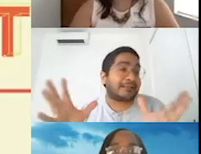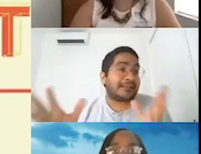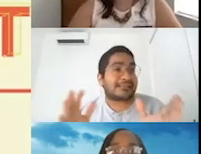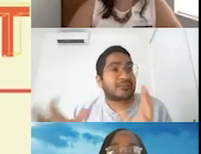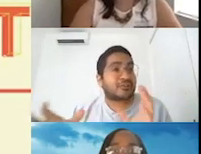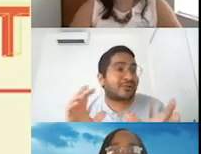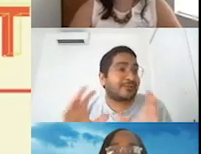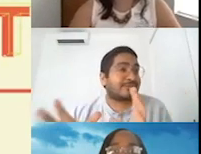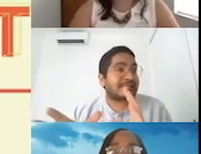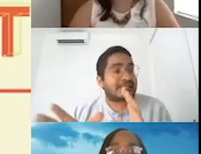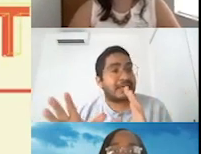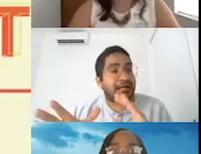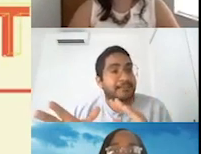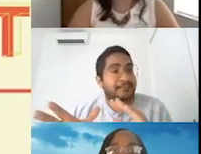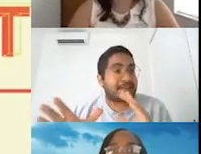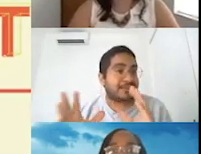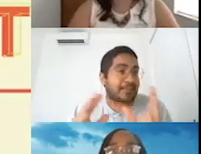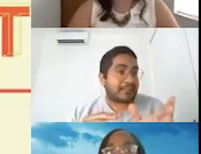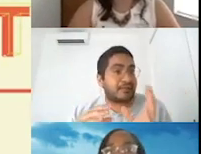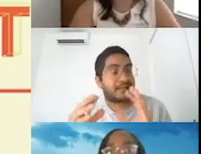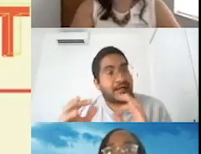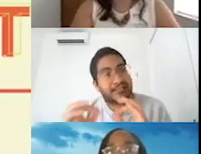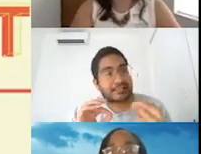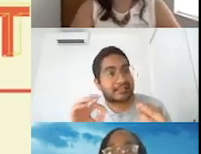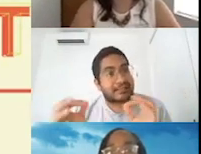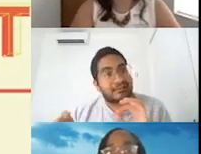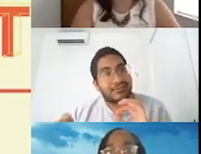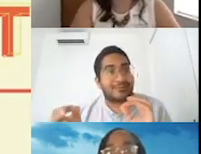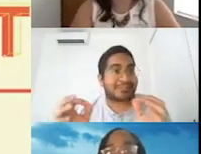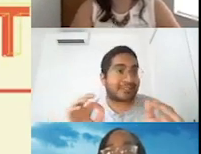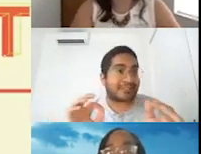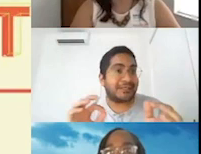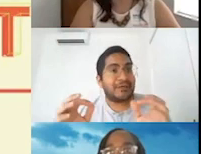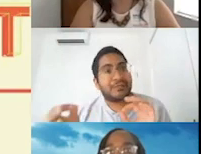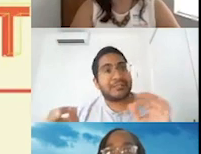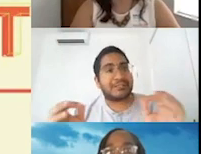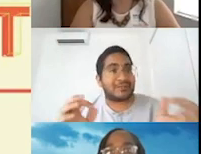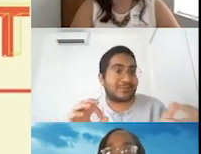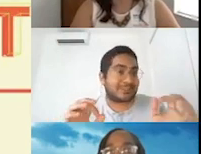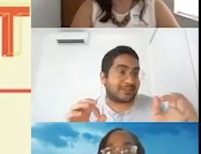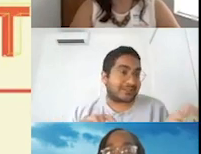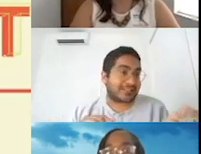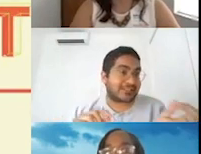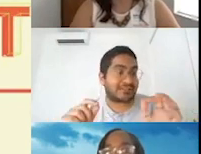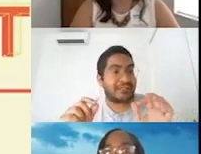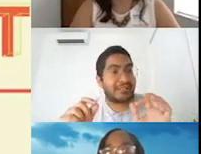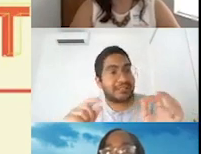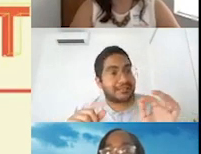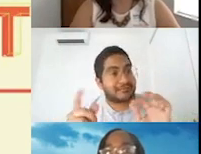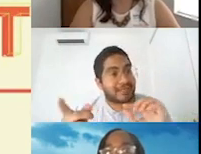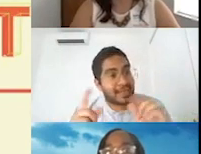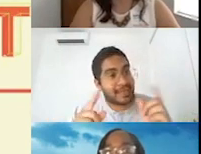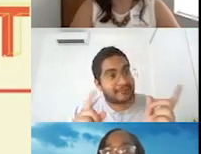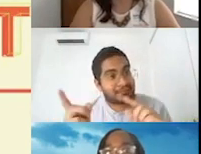for me at least, the terms, depending on the context that they are used in, one can use decolonization